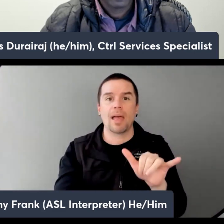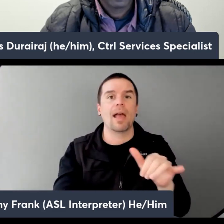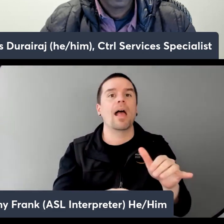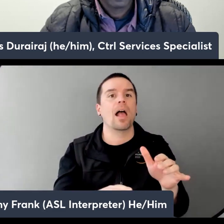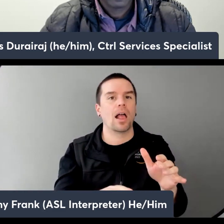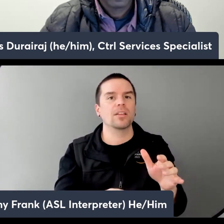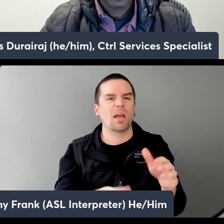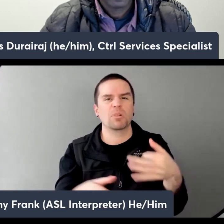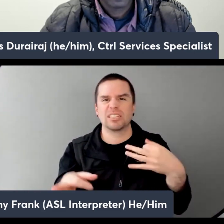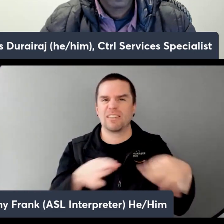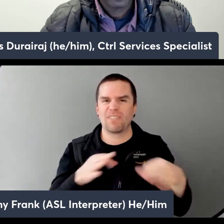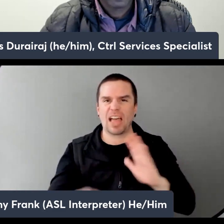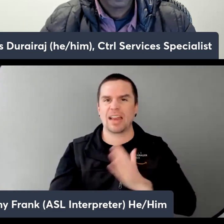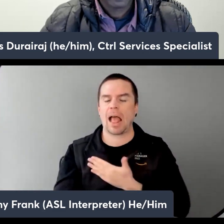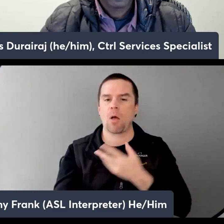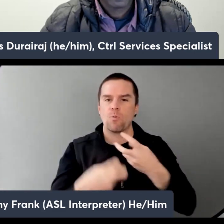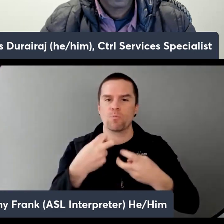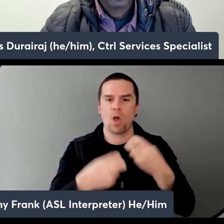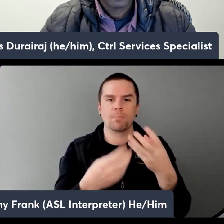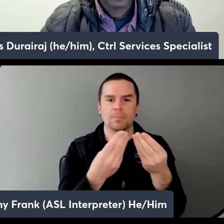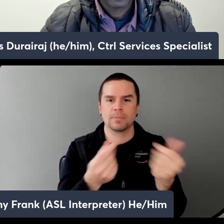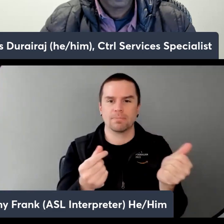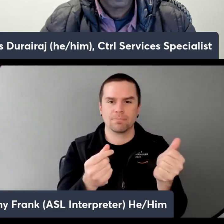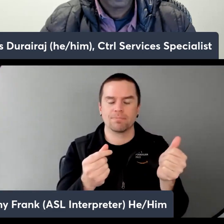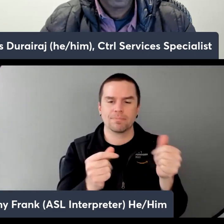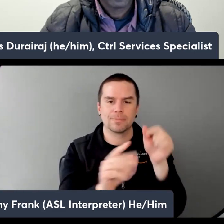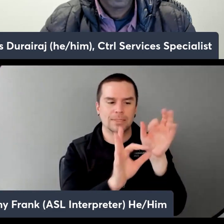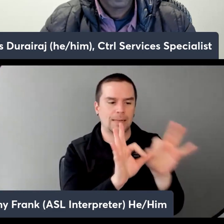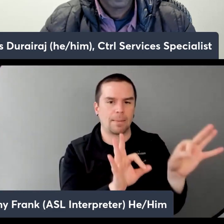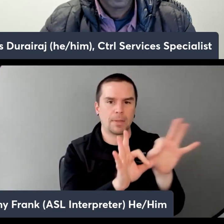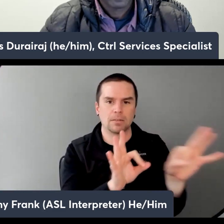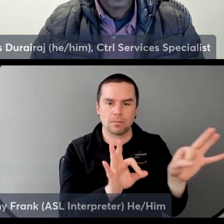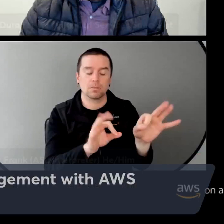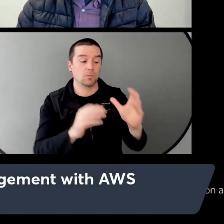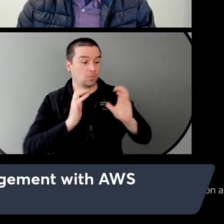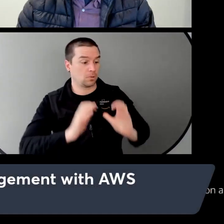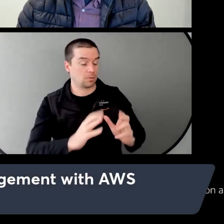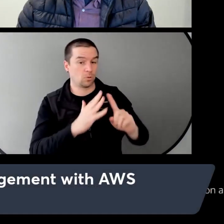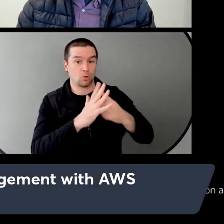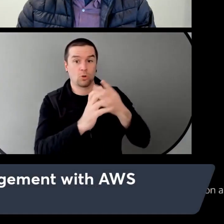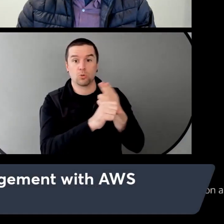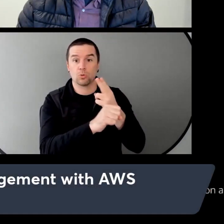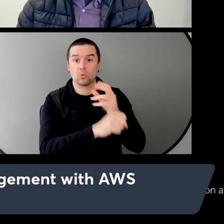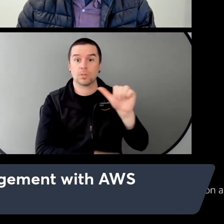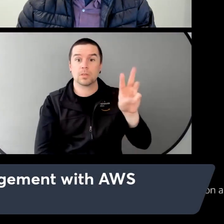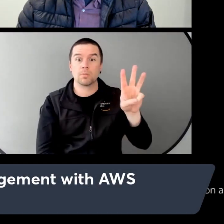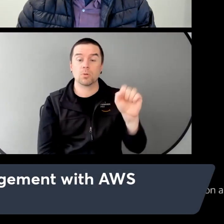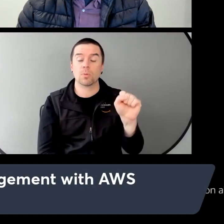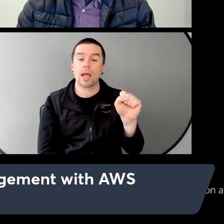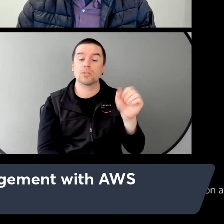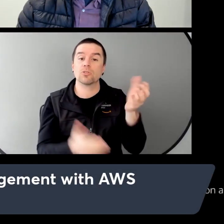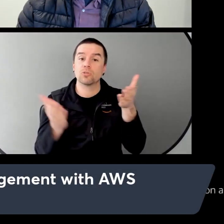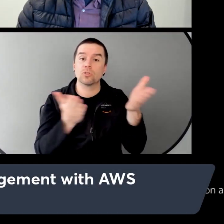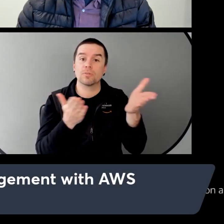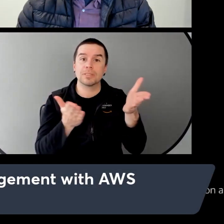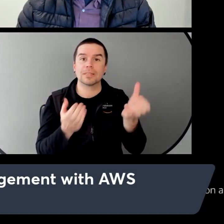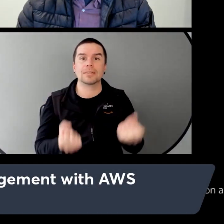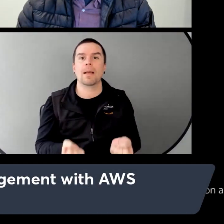with that feature, right? So as customers begin to use AWS services, many take an allow list